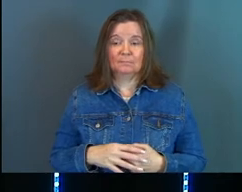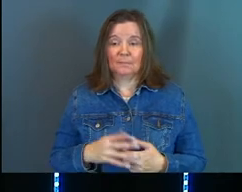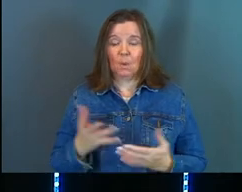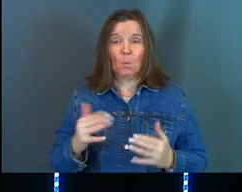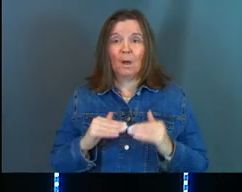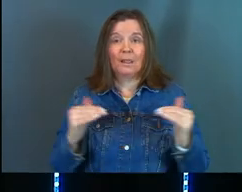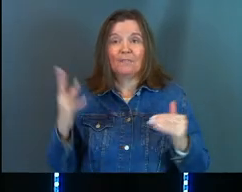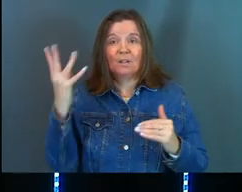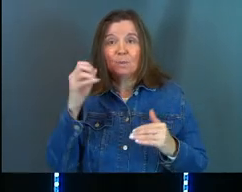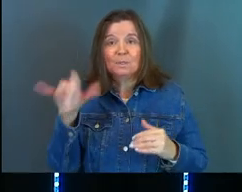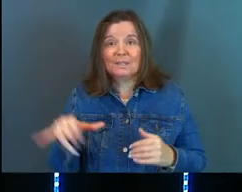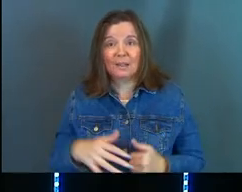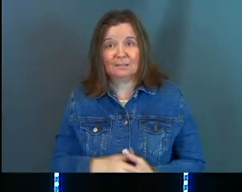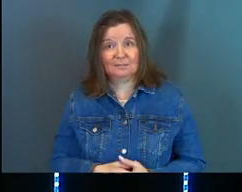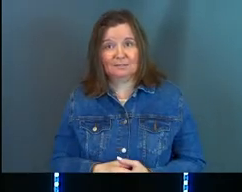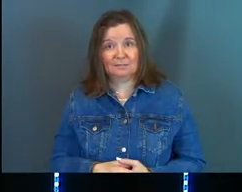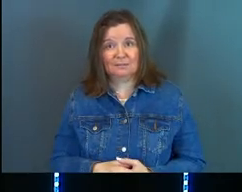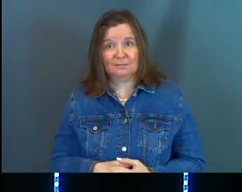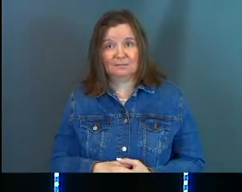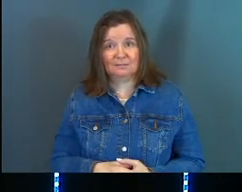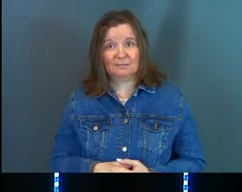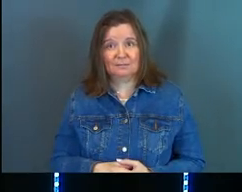I mean, what level of beauty is that, guys?